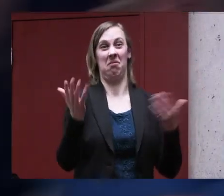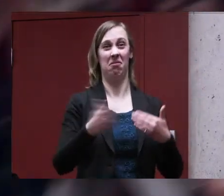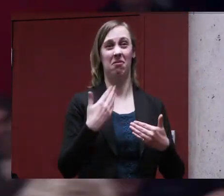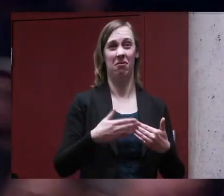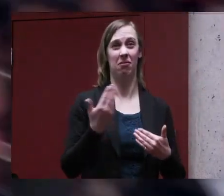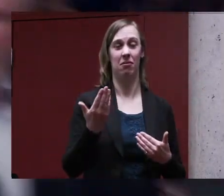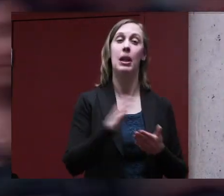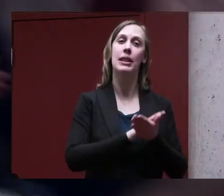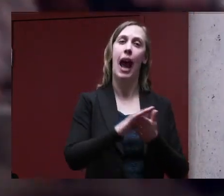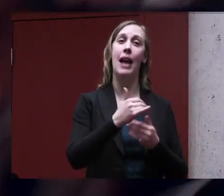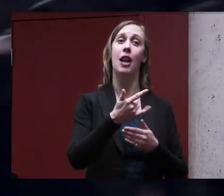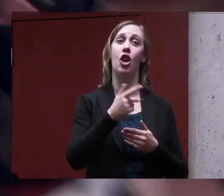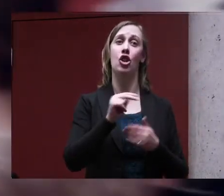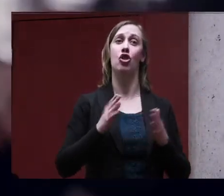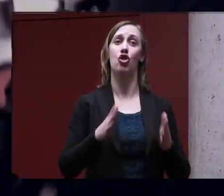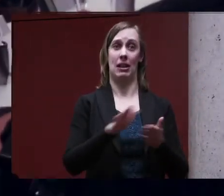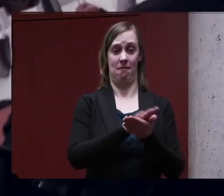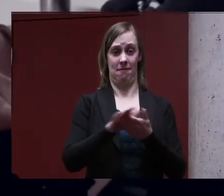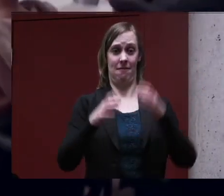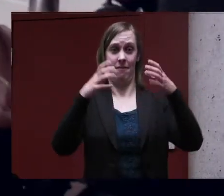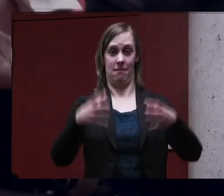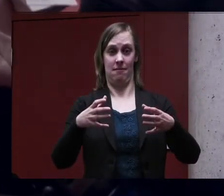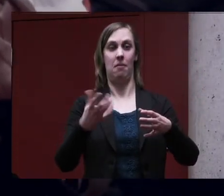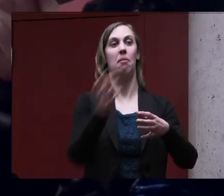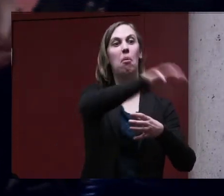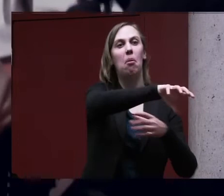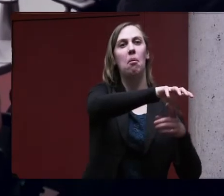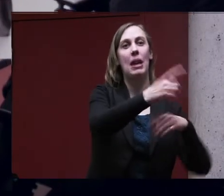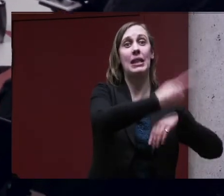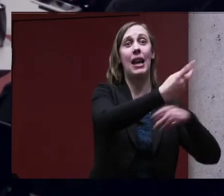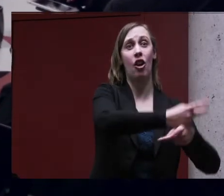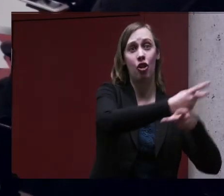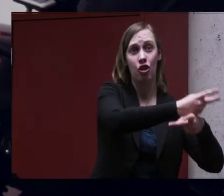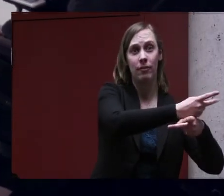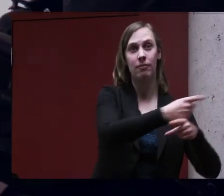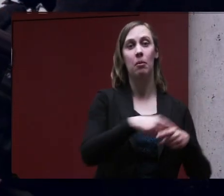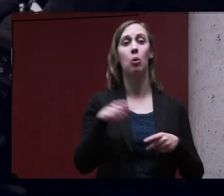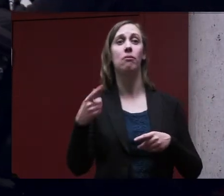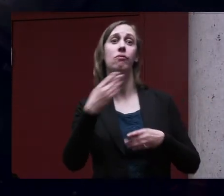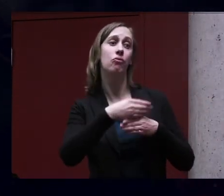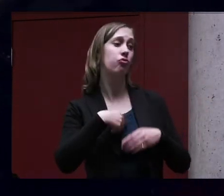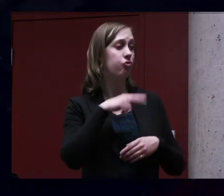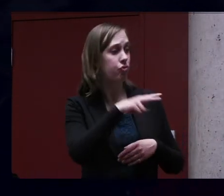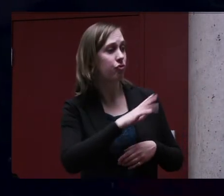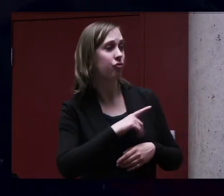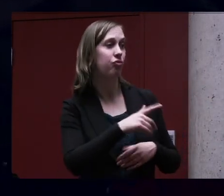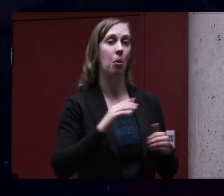have a daycare at the back, so these people could be seeing young children playing. In a way, it's kind of